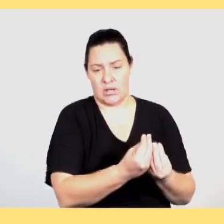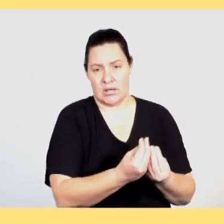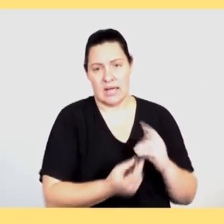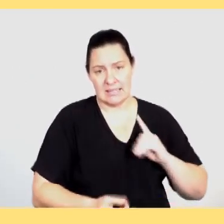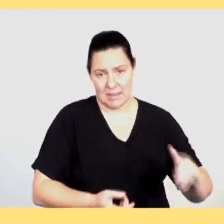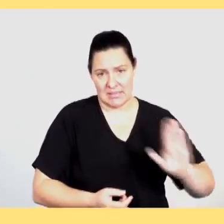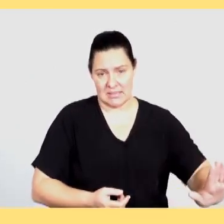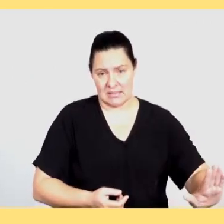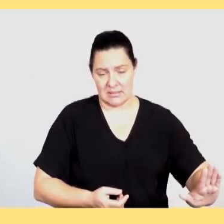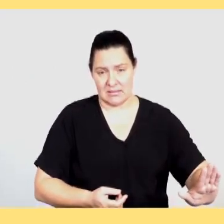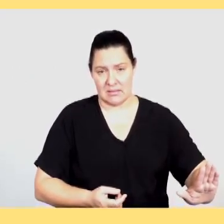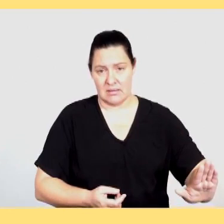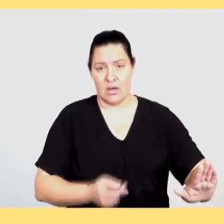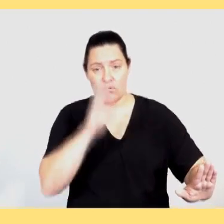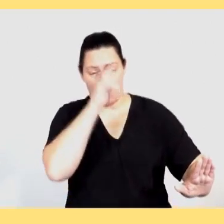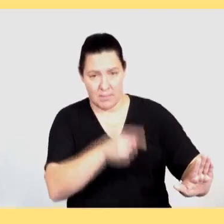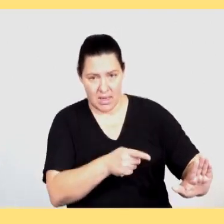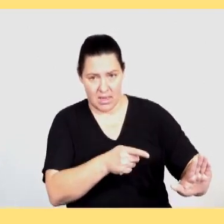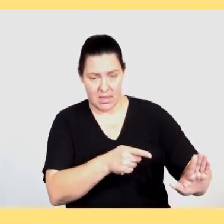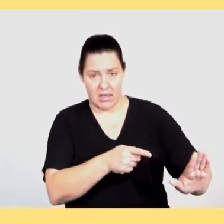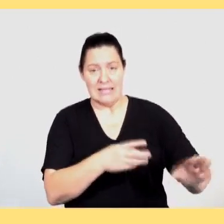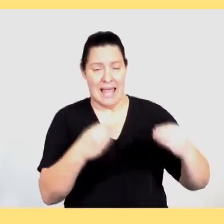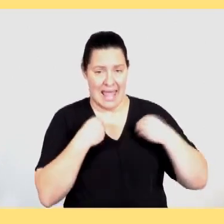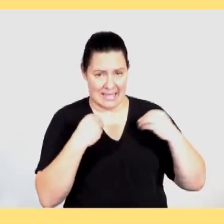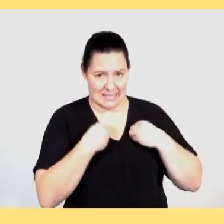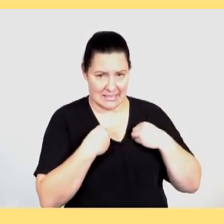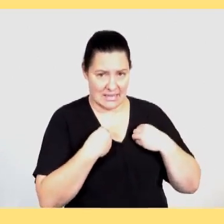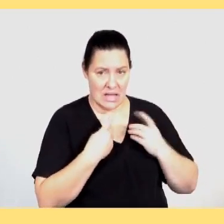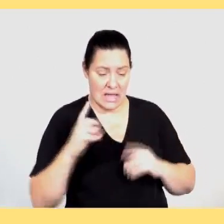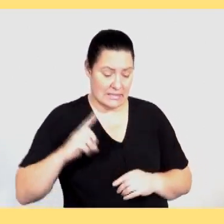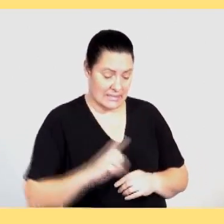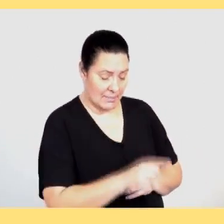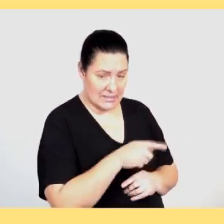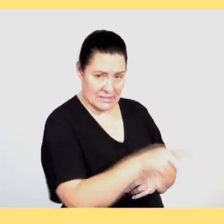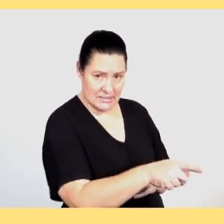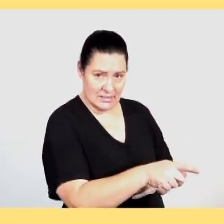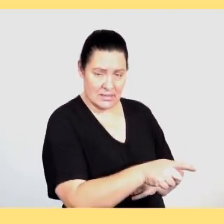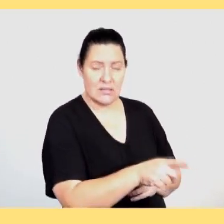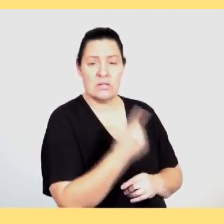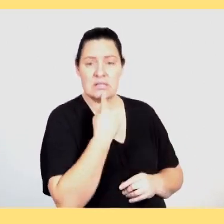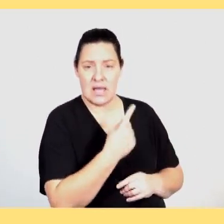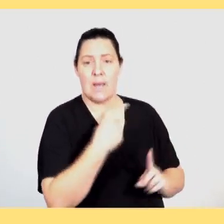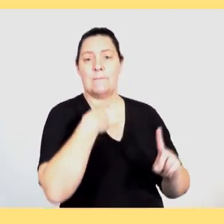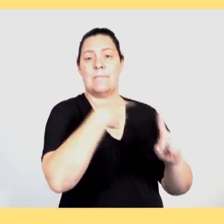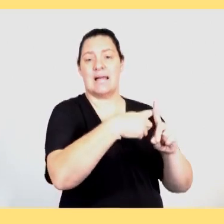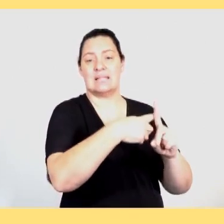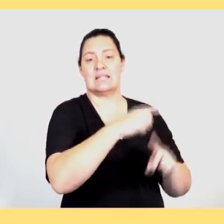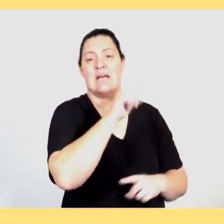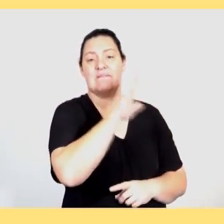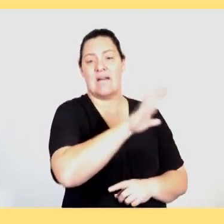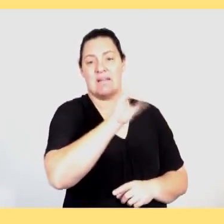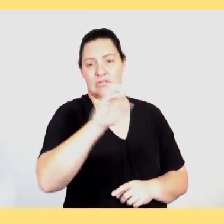stock. And once I debit my trading stock, remember trading stock is an asset. Once you debit an asset, I'm coming here to say